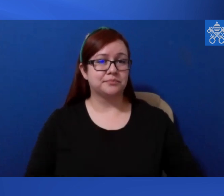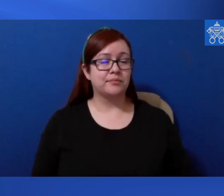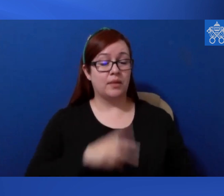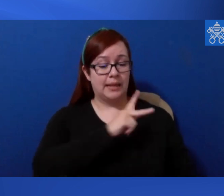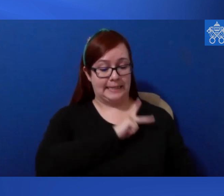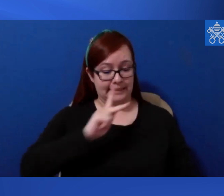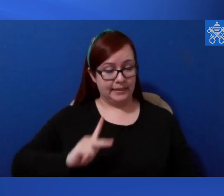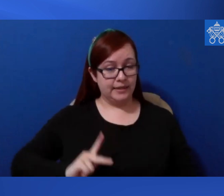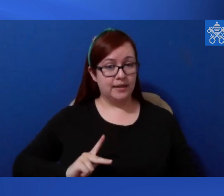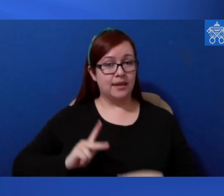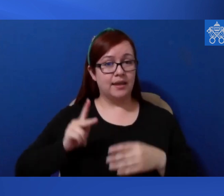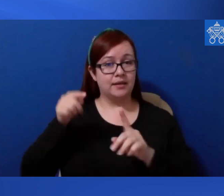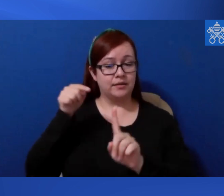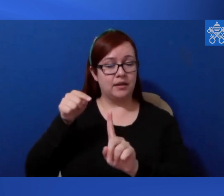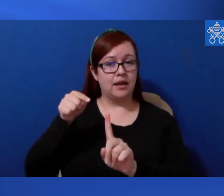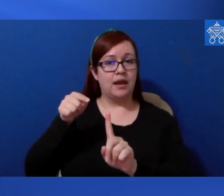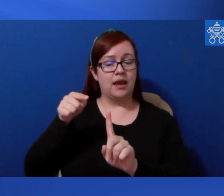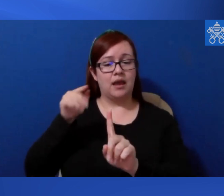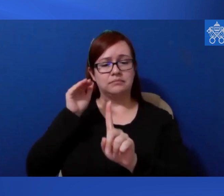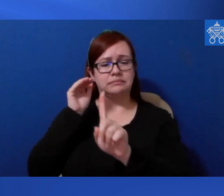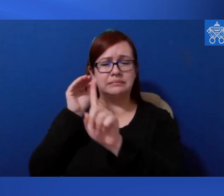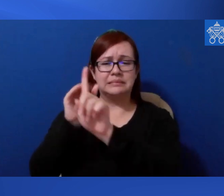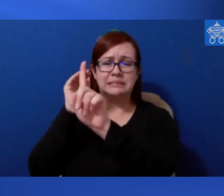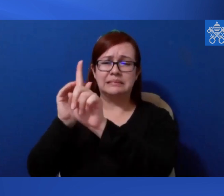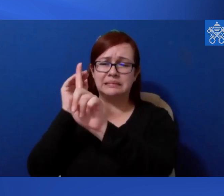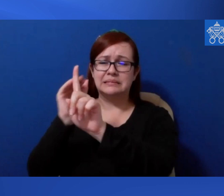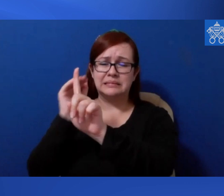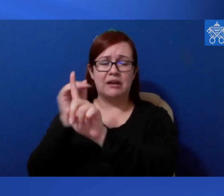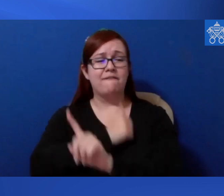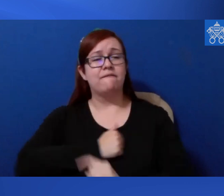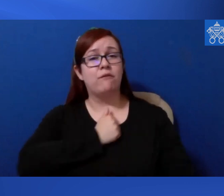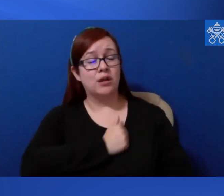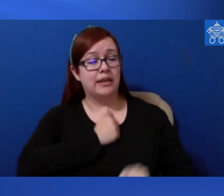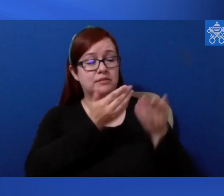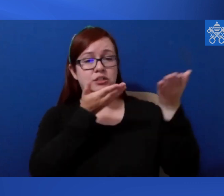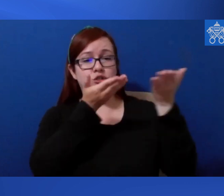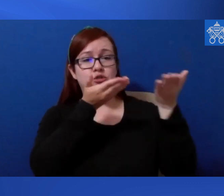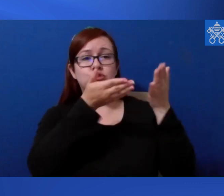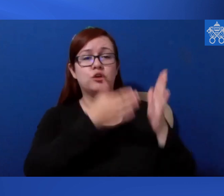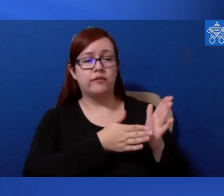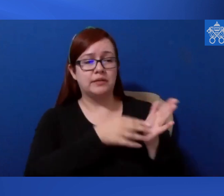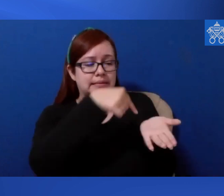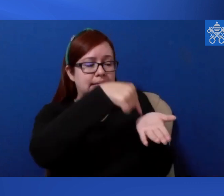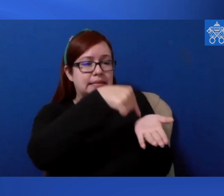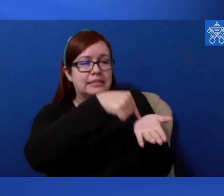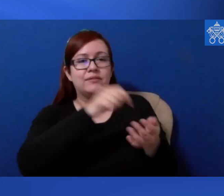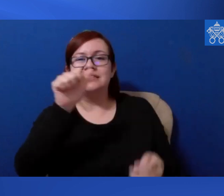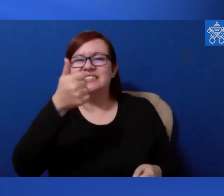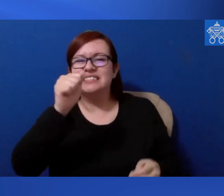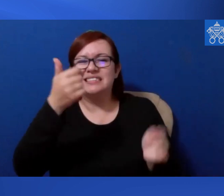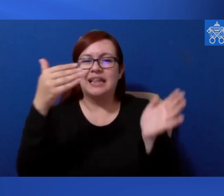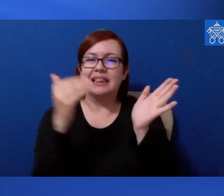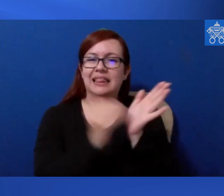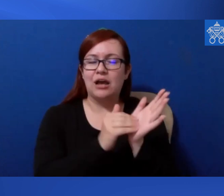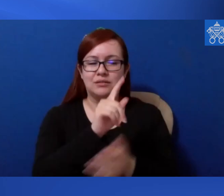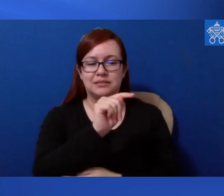A king, after being implored, forgives a servant a debt of 10,000 talents. It is an